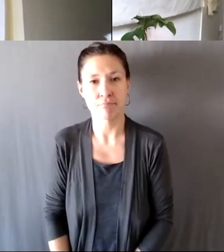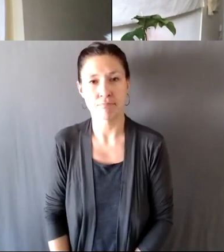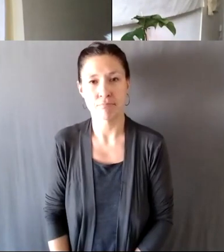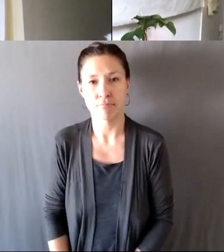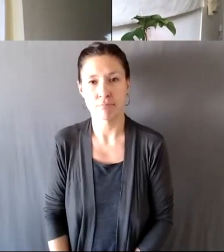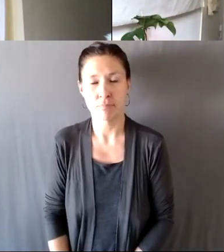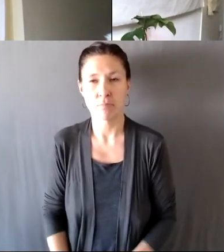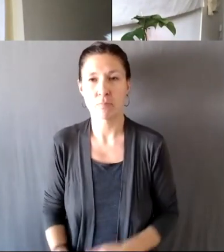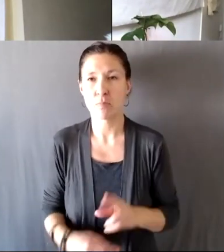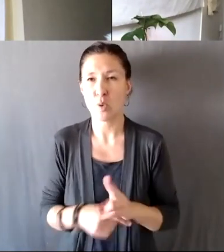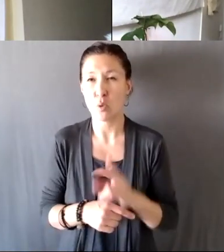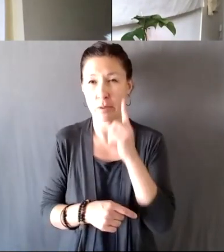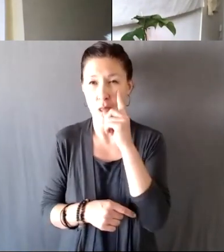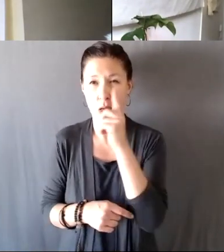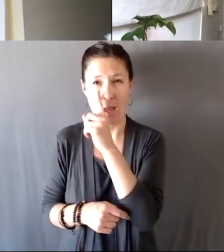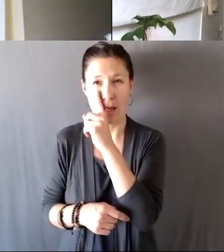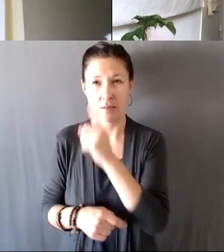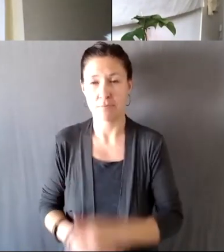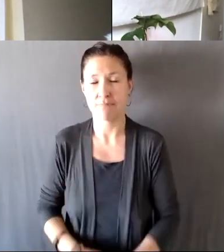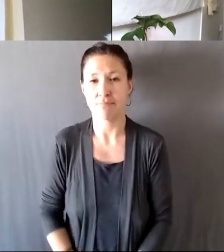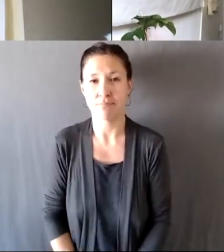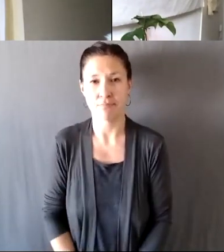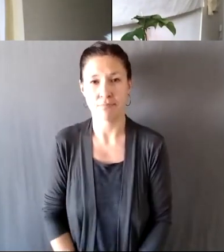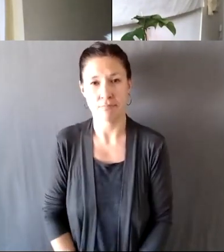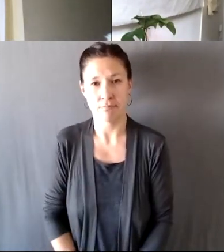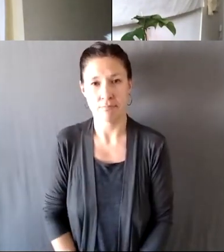lead, and the head and neck